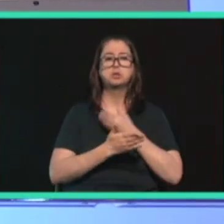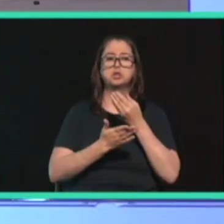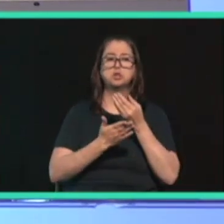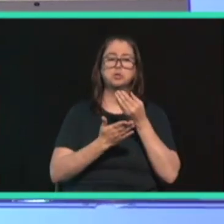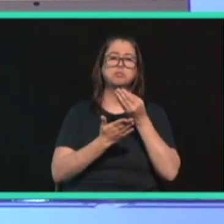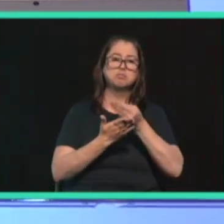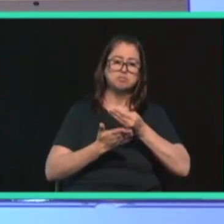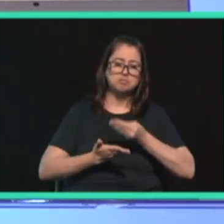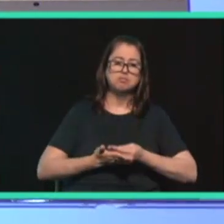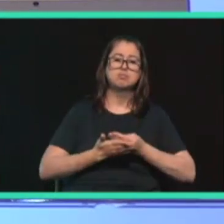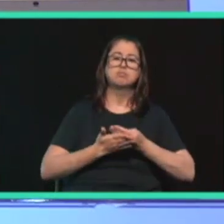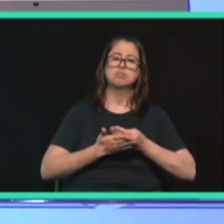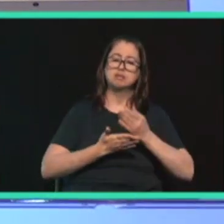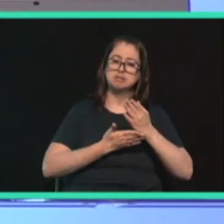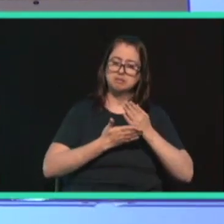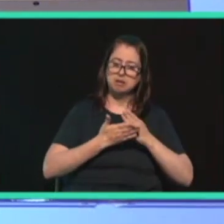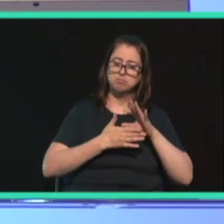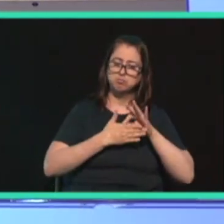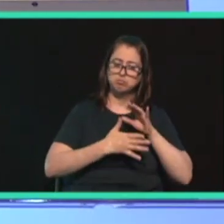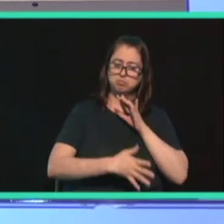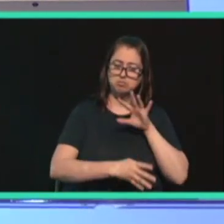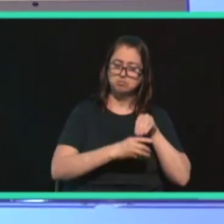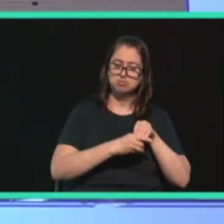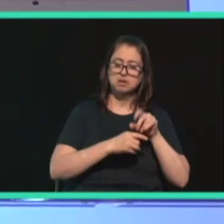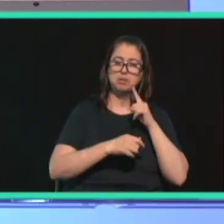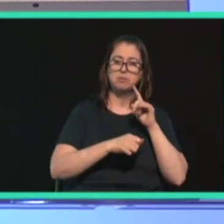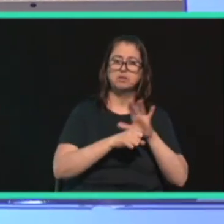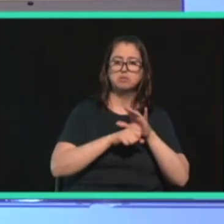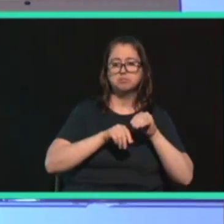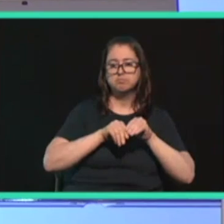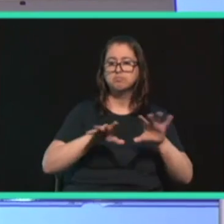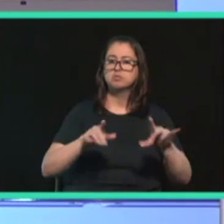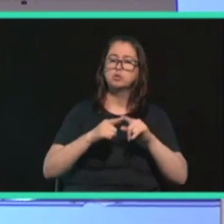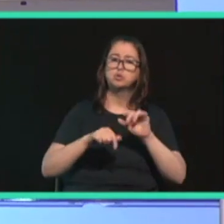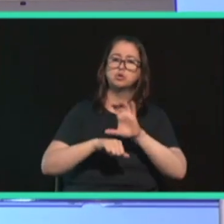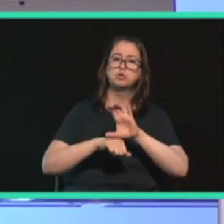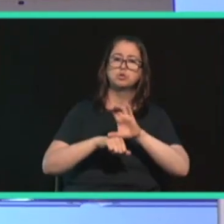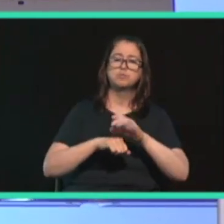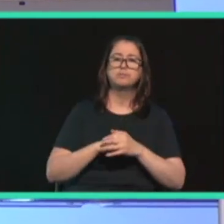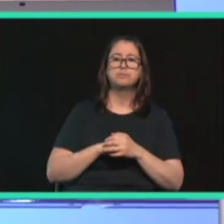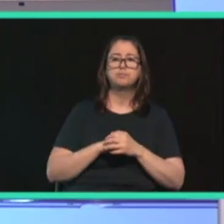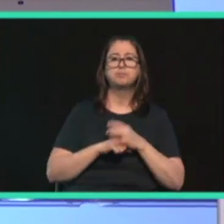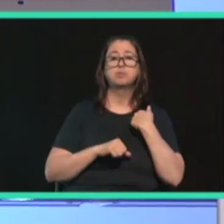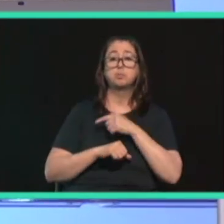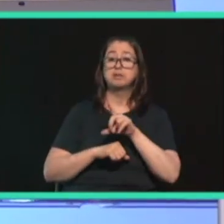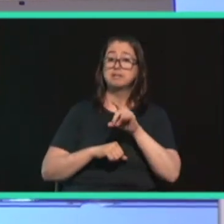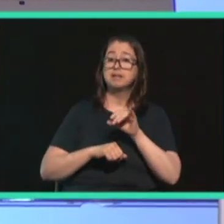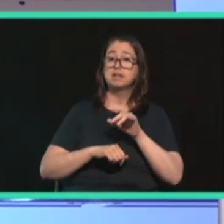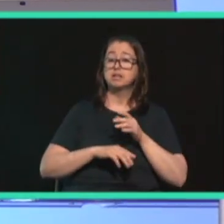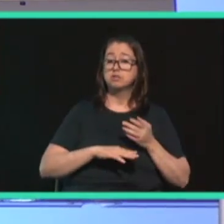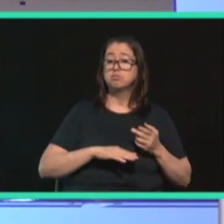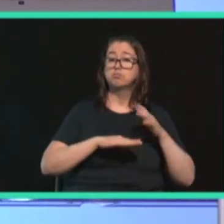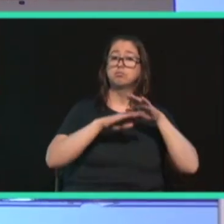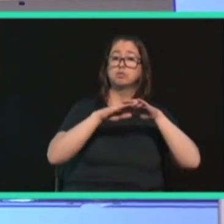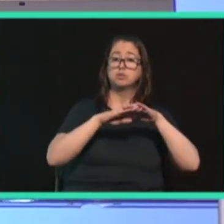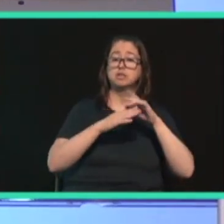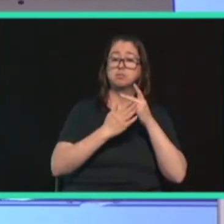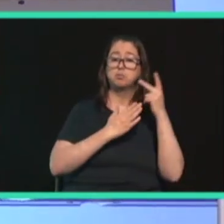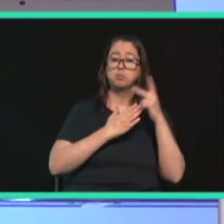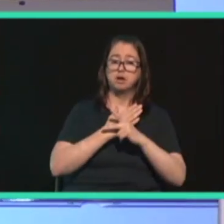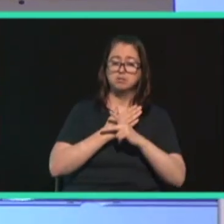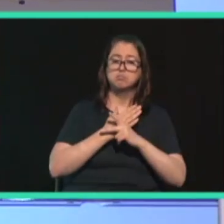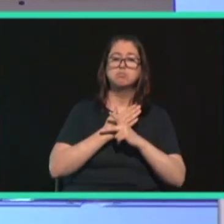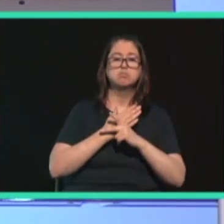contemporary content that was then video streamed through to churches. So we increased the reach of the program